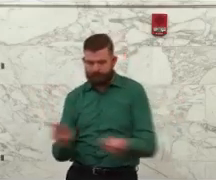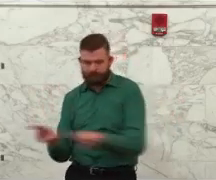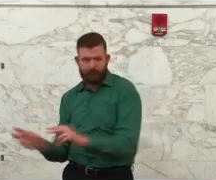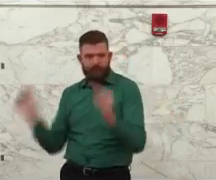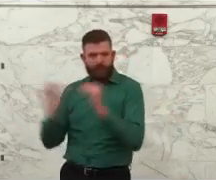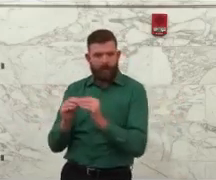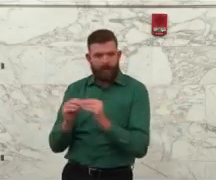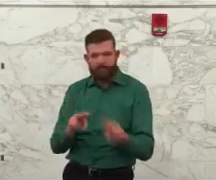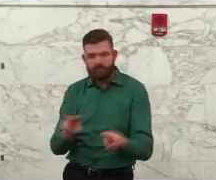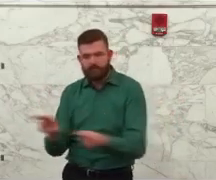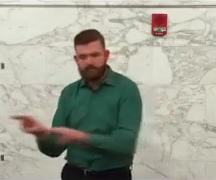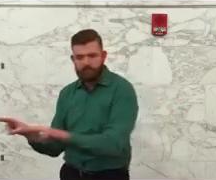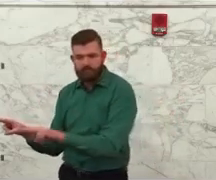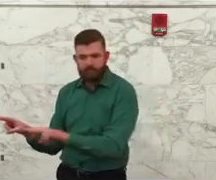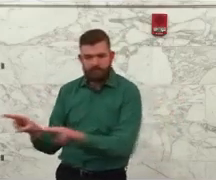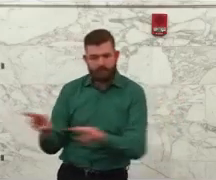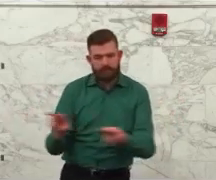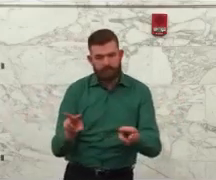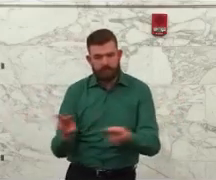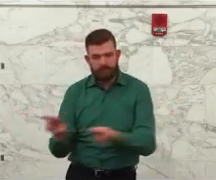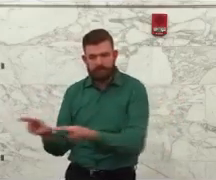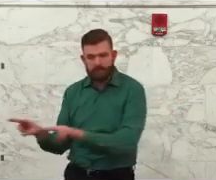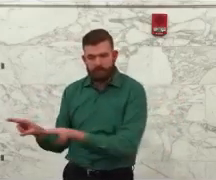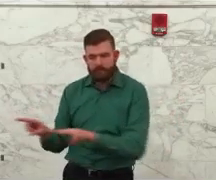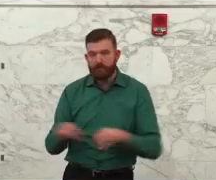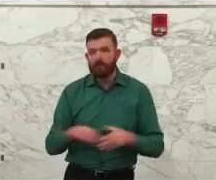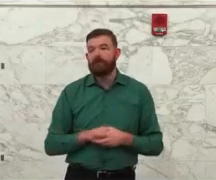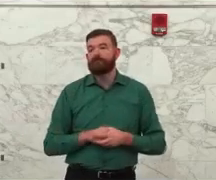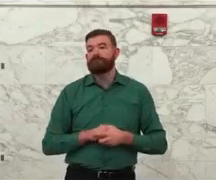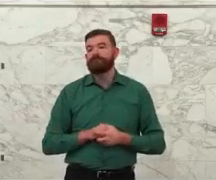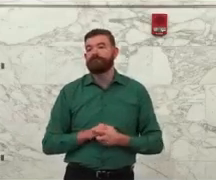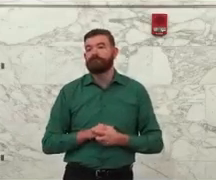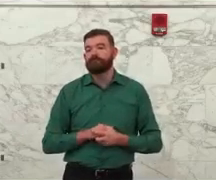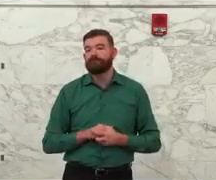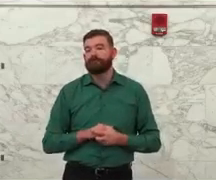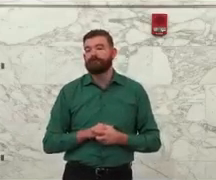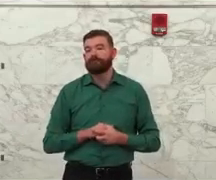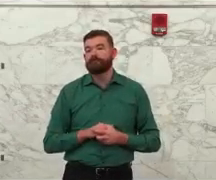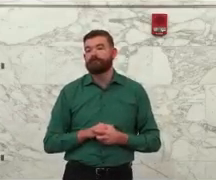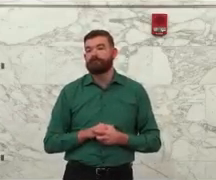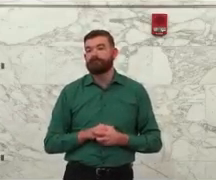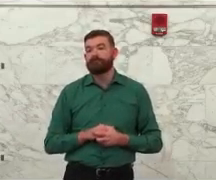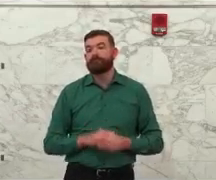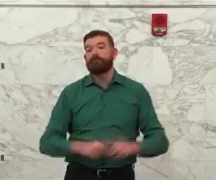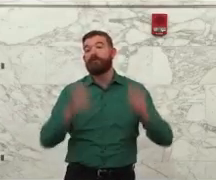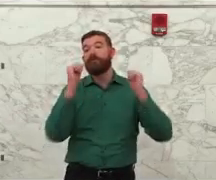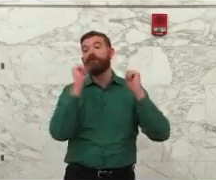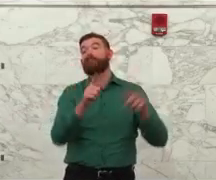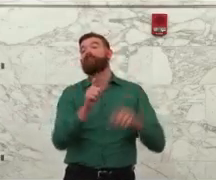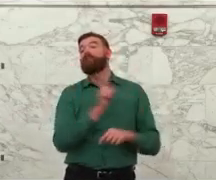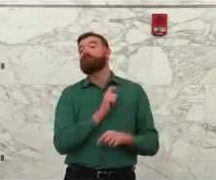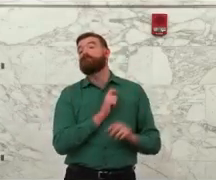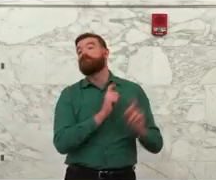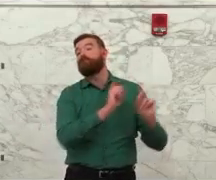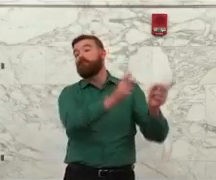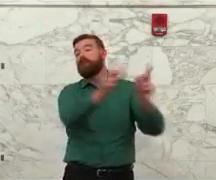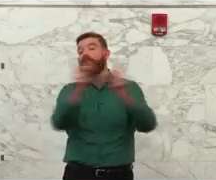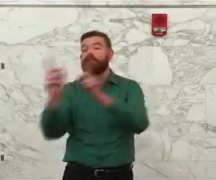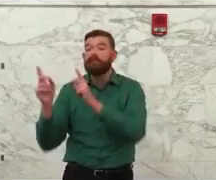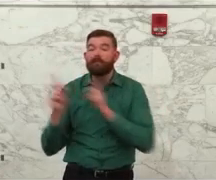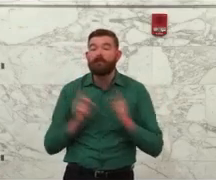numbers? So that will take action. Is all police departments, all chiefs were advised of what those